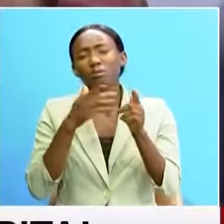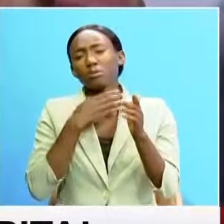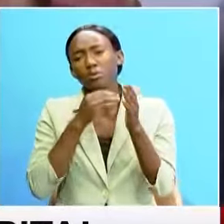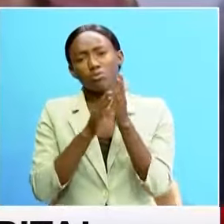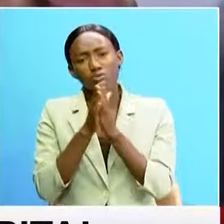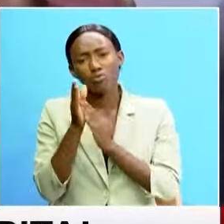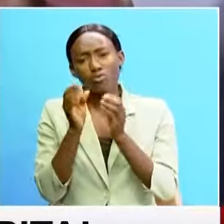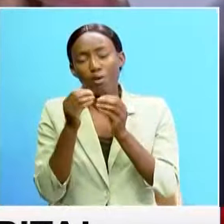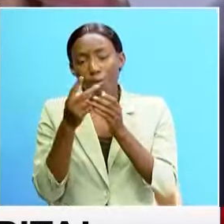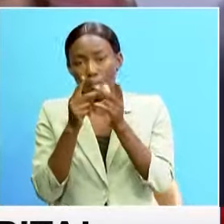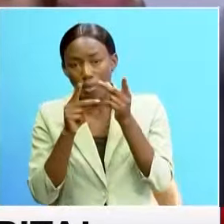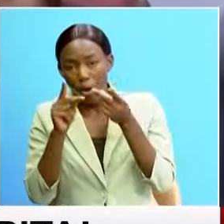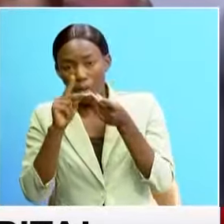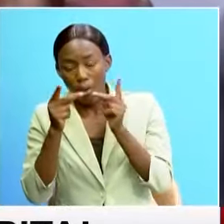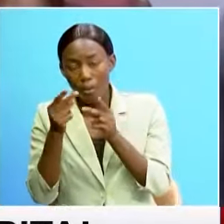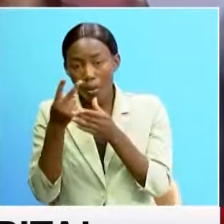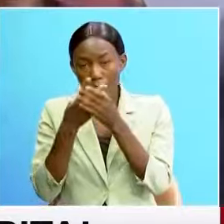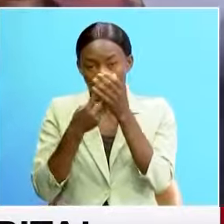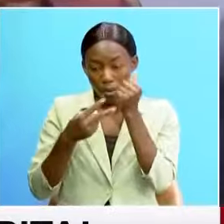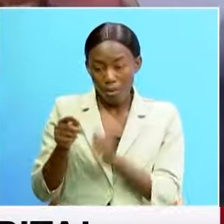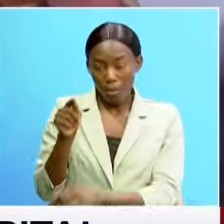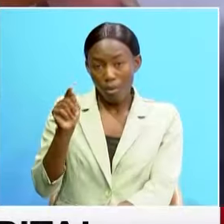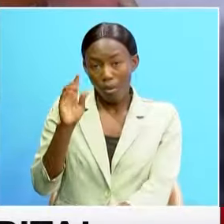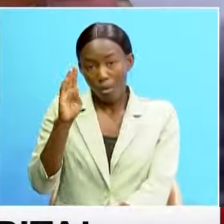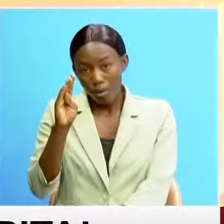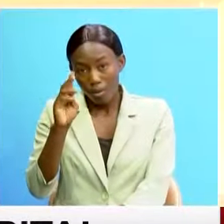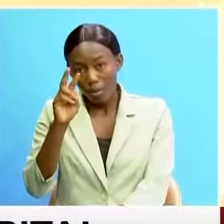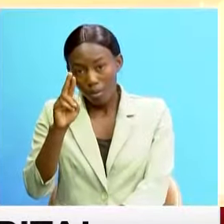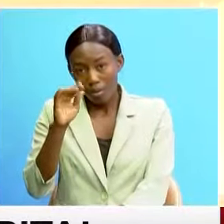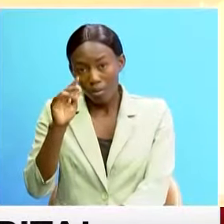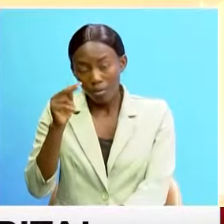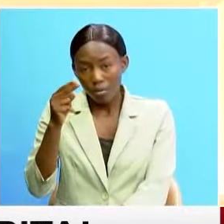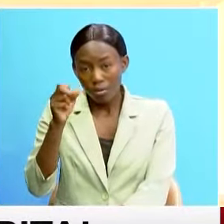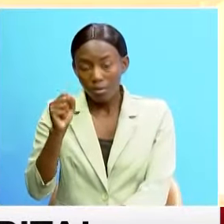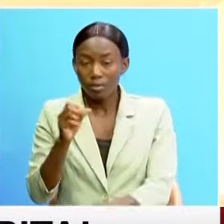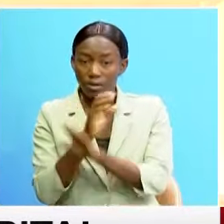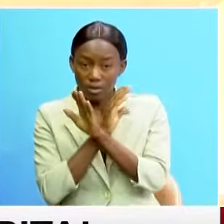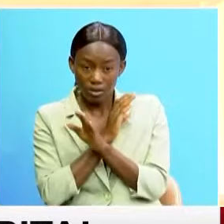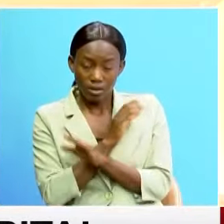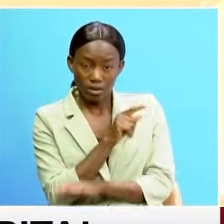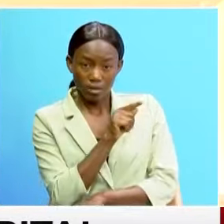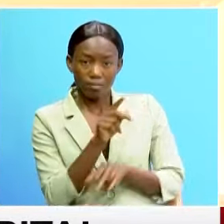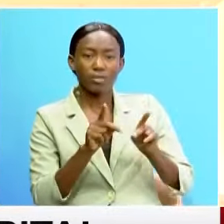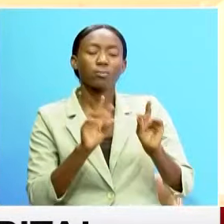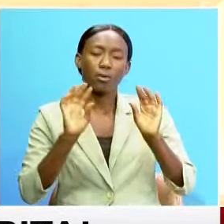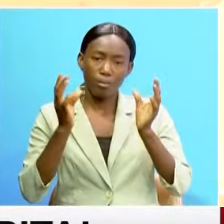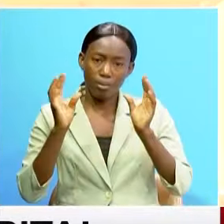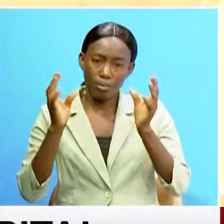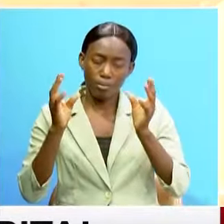partnership between the British and the Zambian people. Manja, manja, manja, manja, manja, manja.